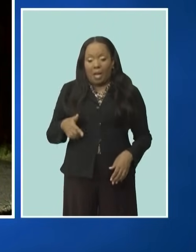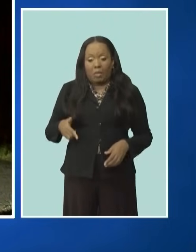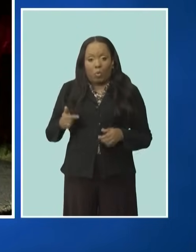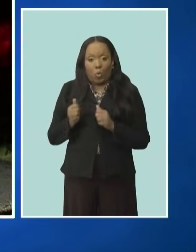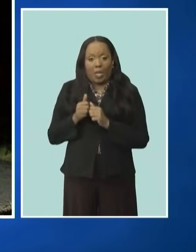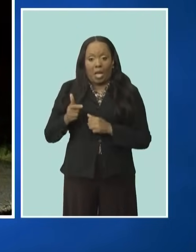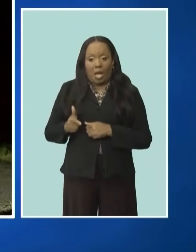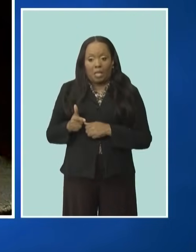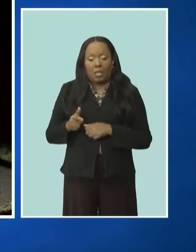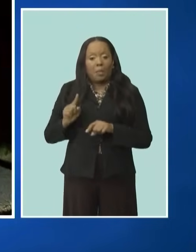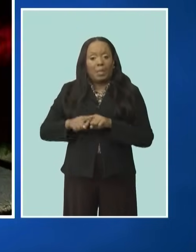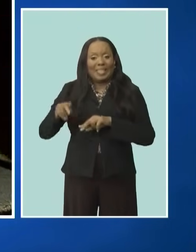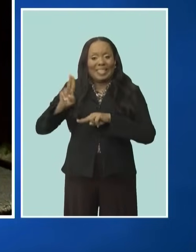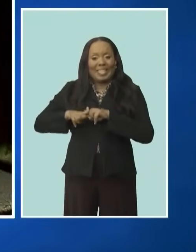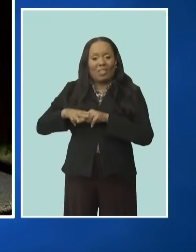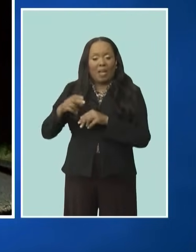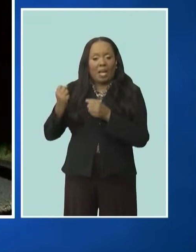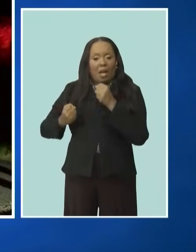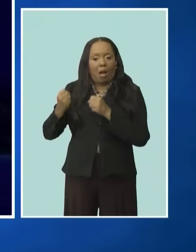for his victim.